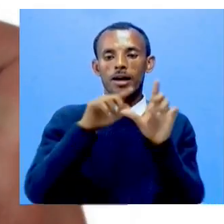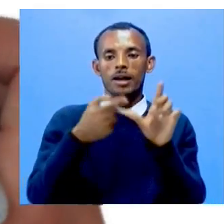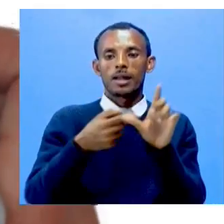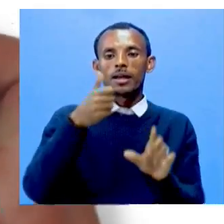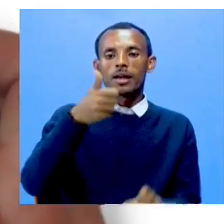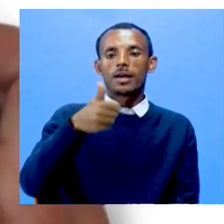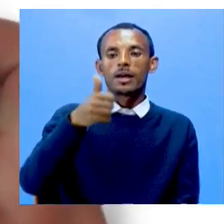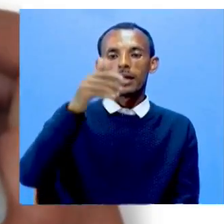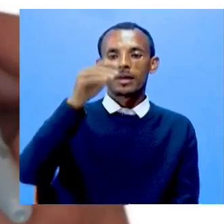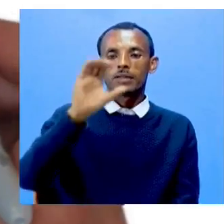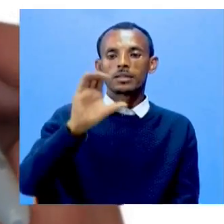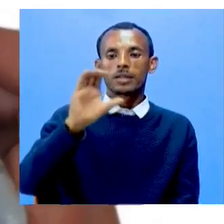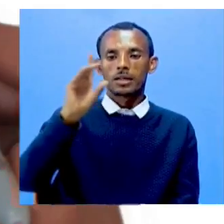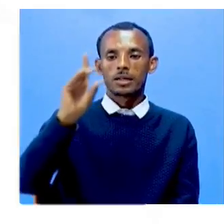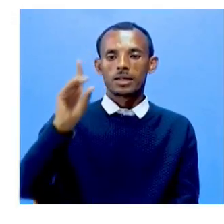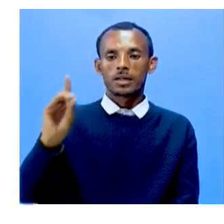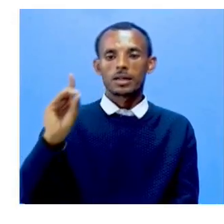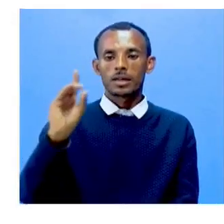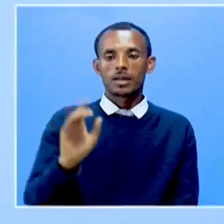ACD.